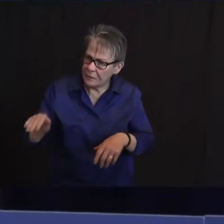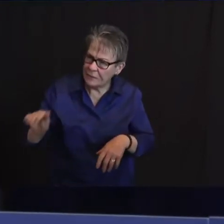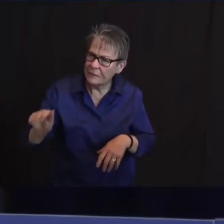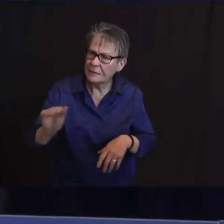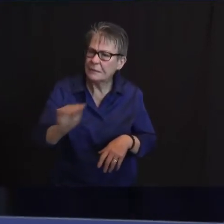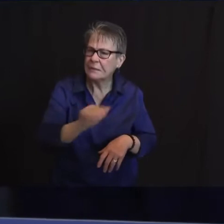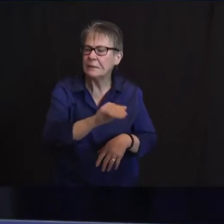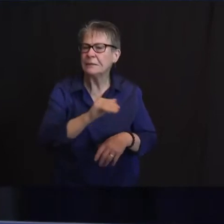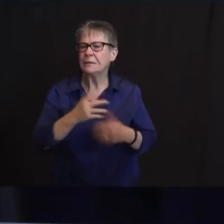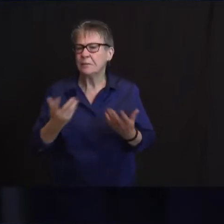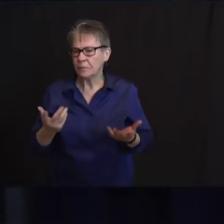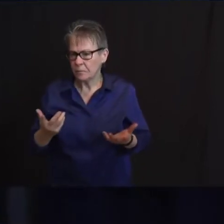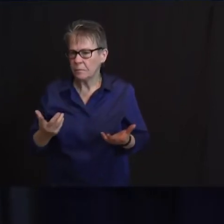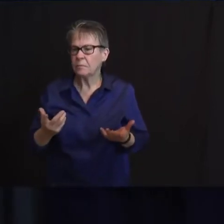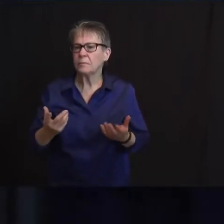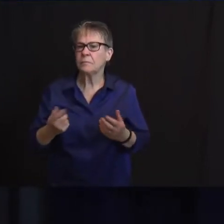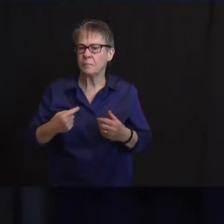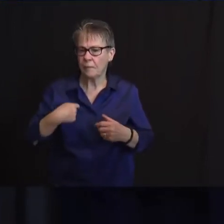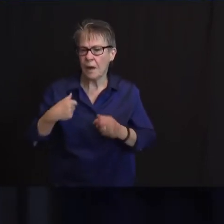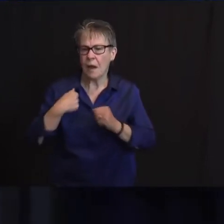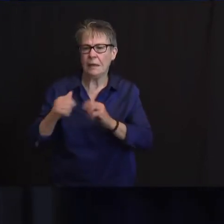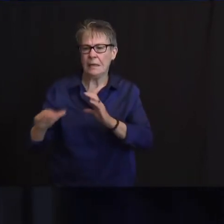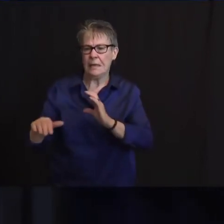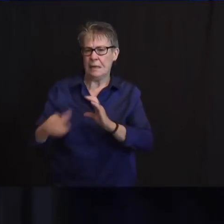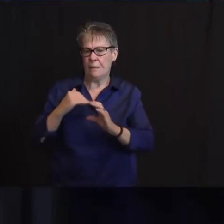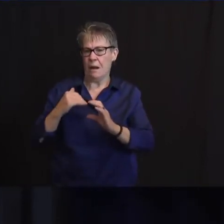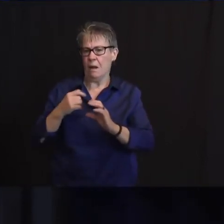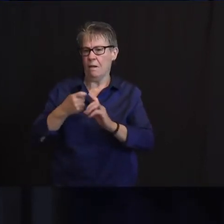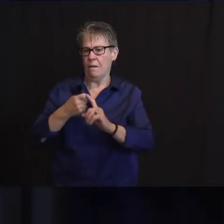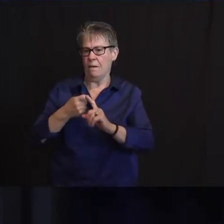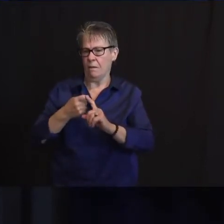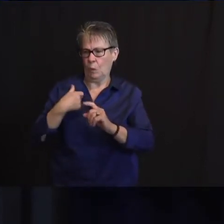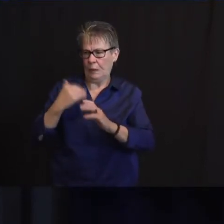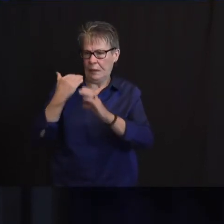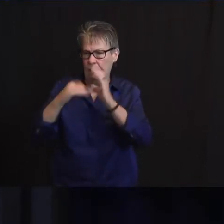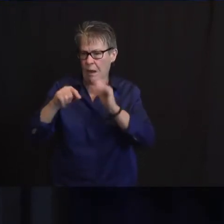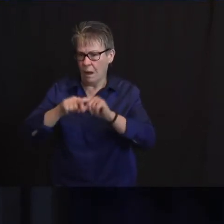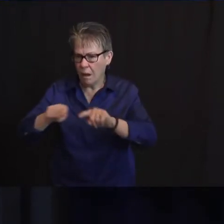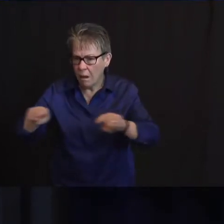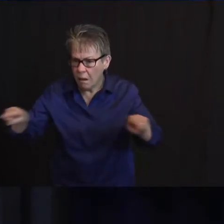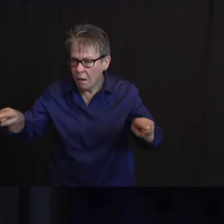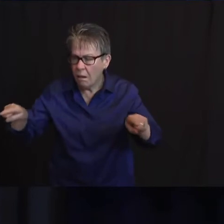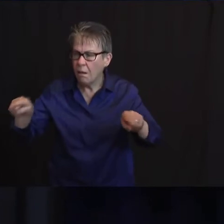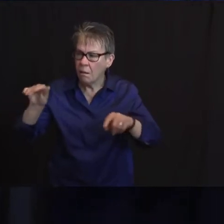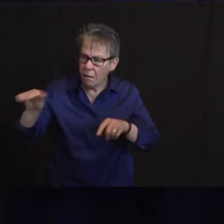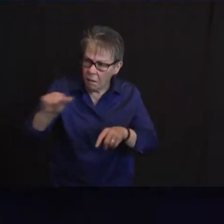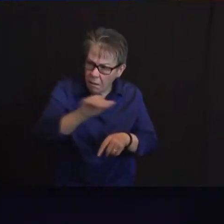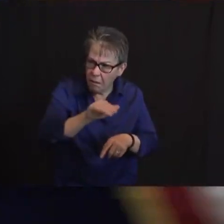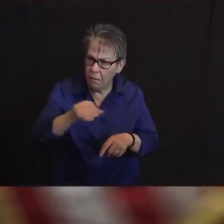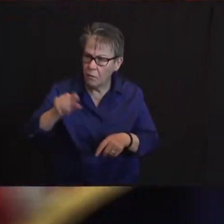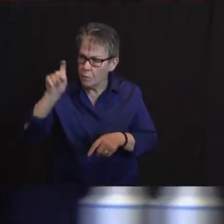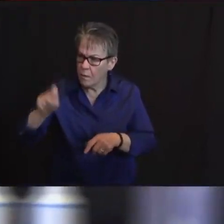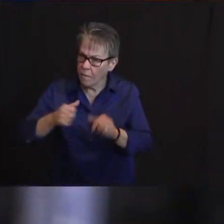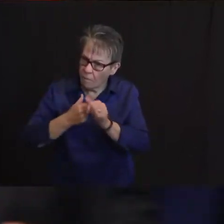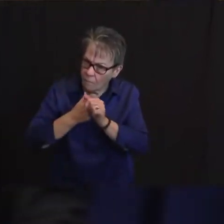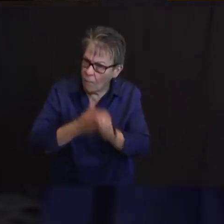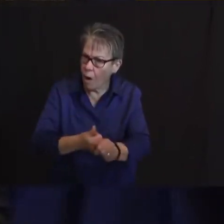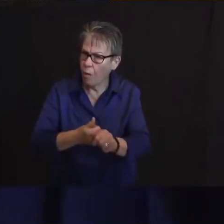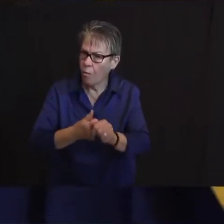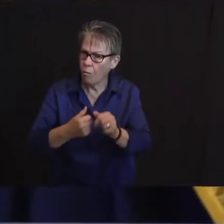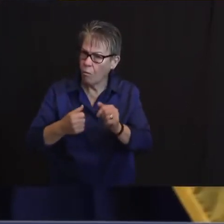an email today outlining all of those procedures once again. We went from 0 to 268